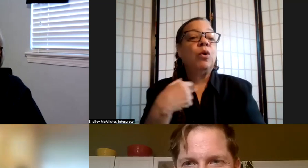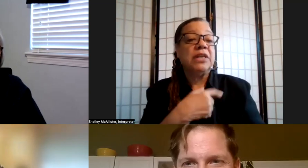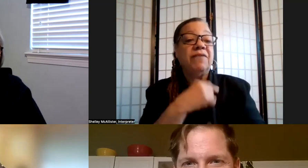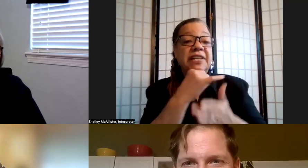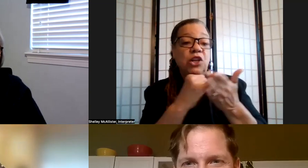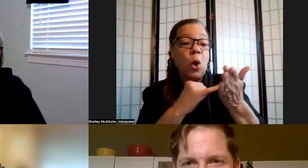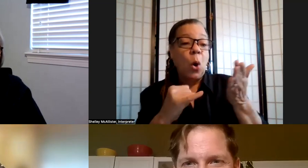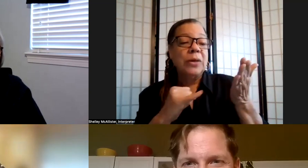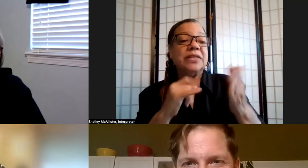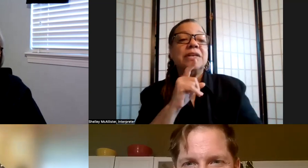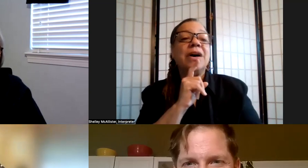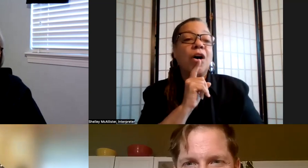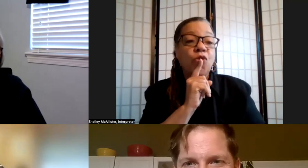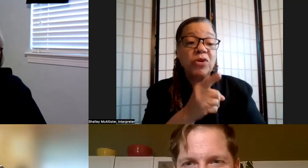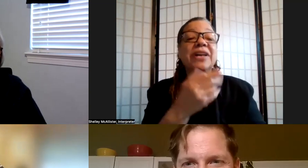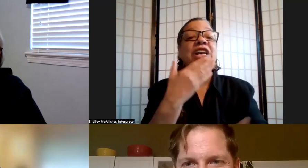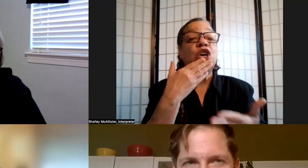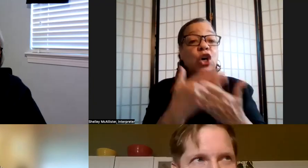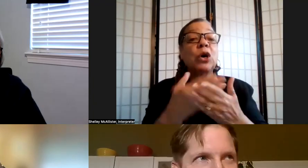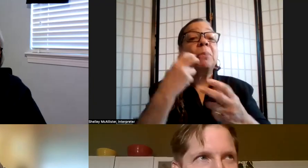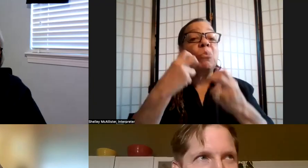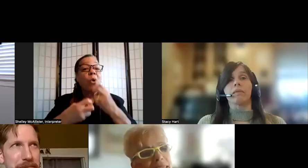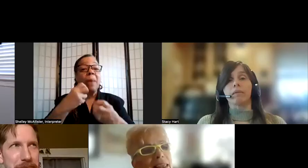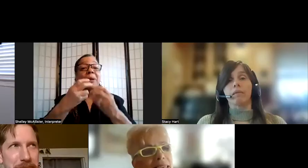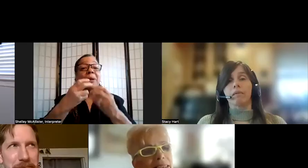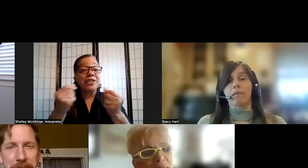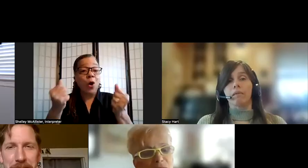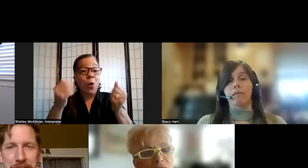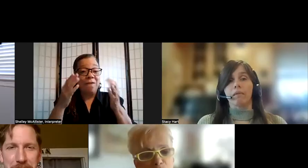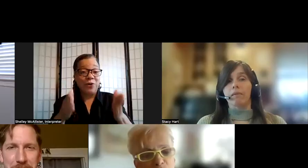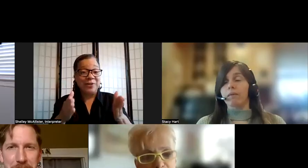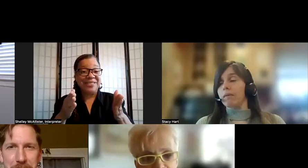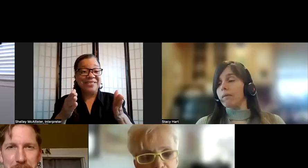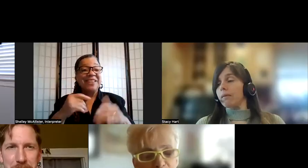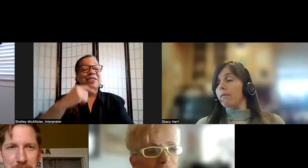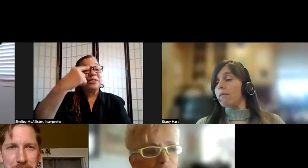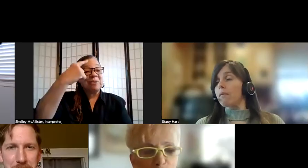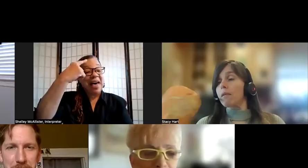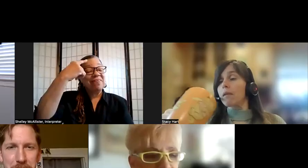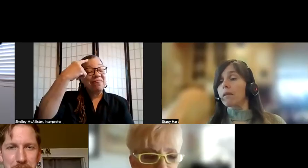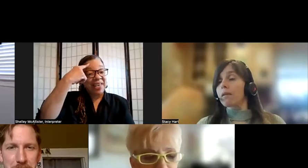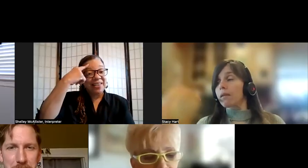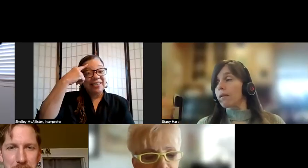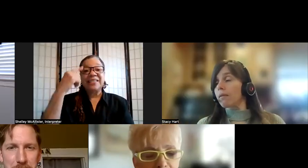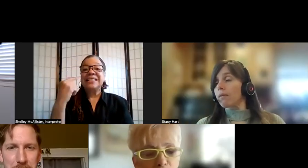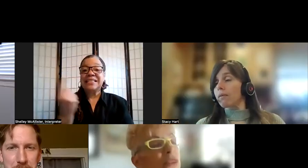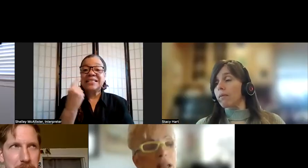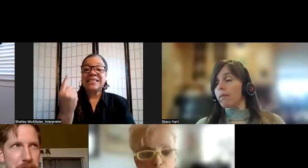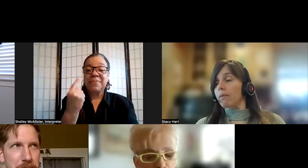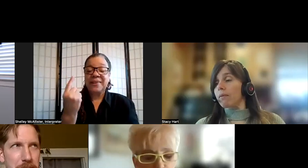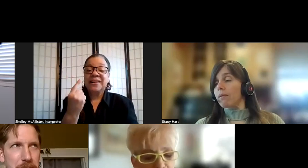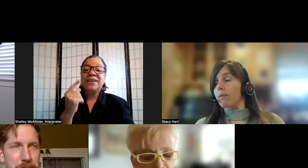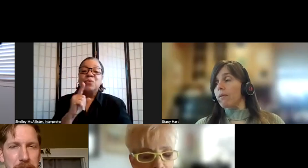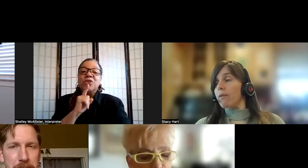really great problem solvers. So I think that this is something that is certainly within